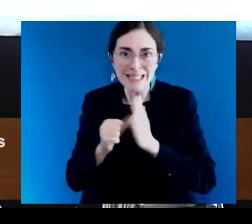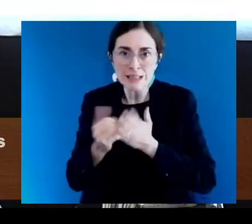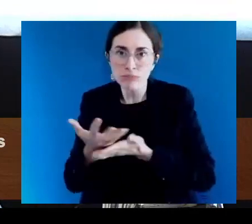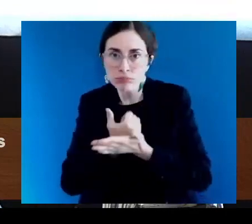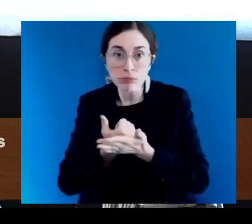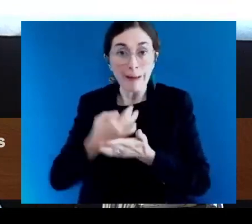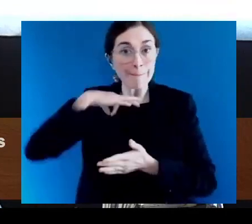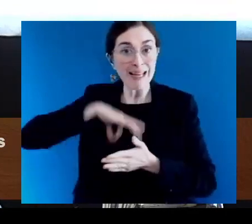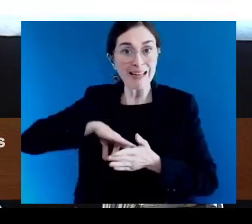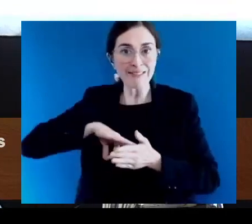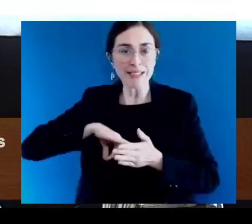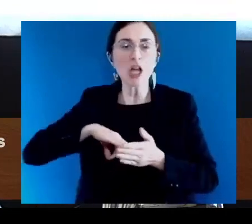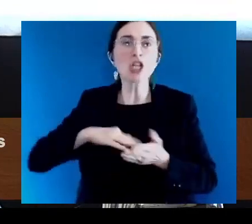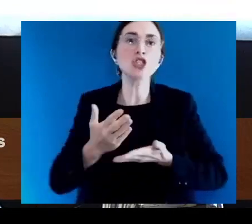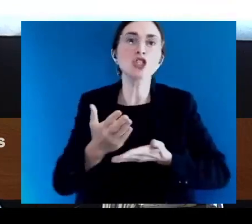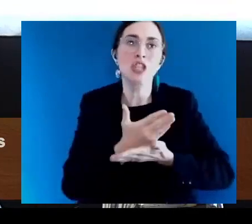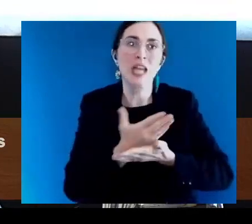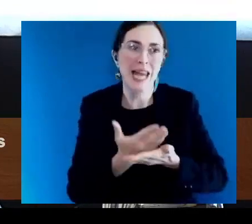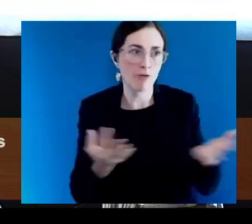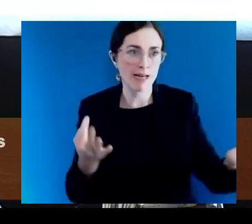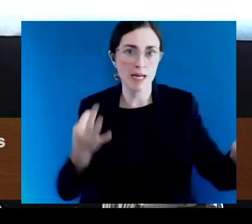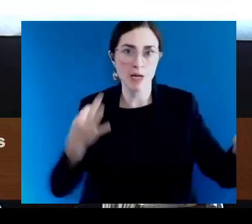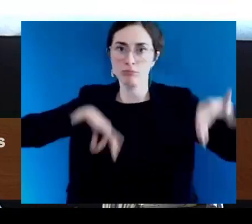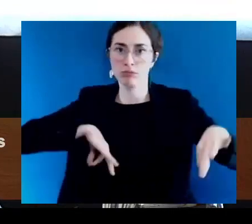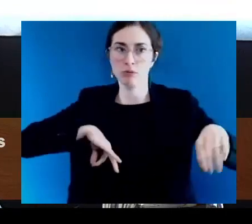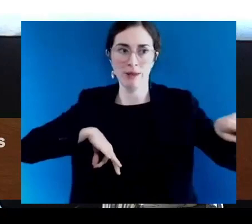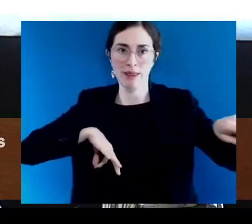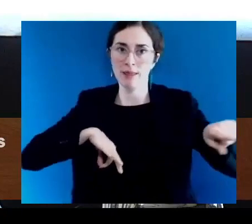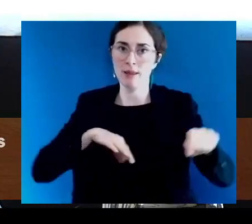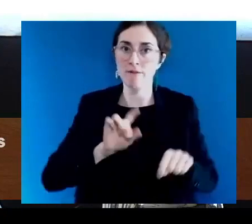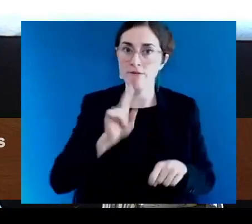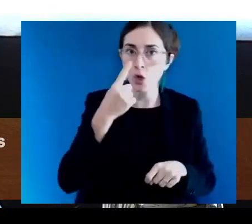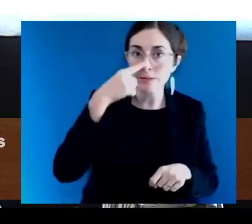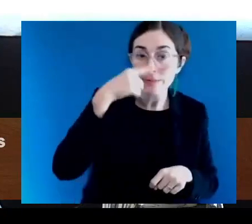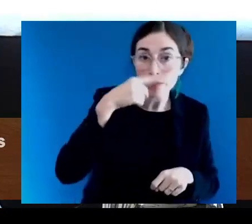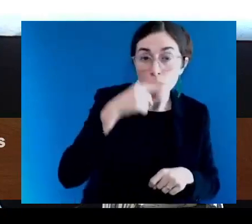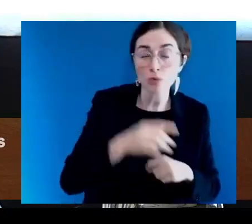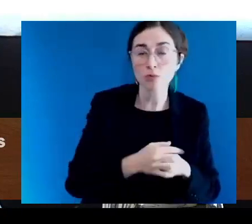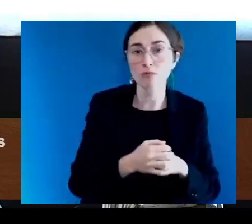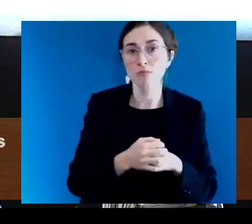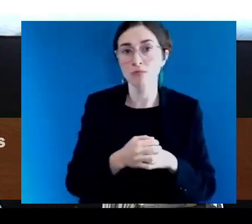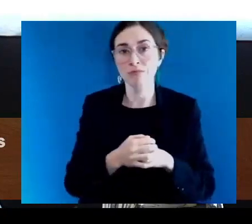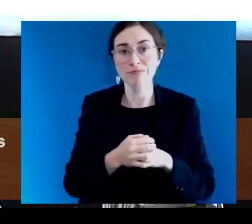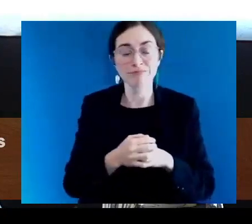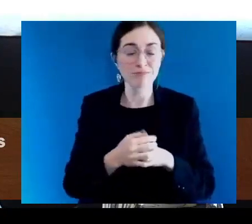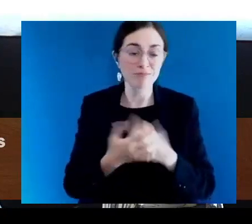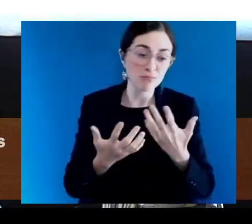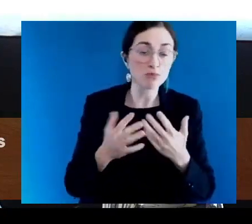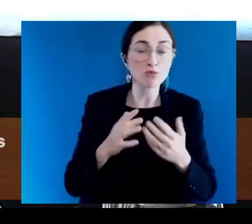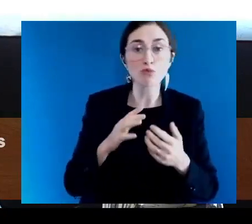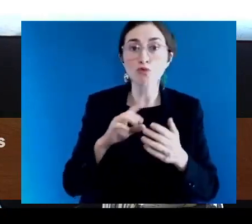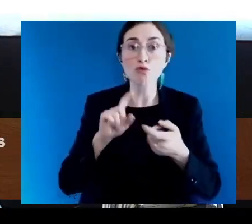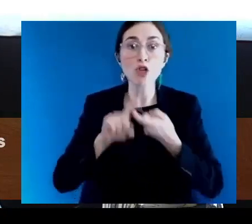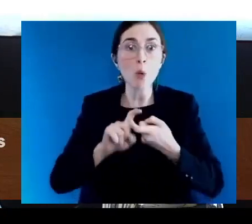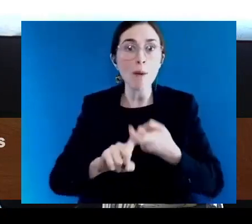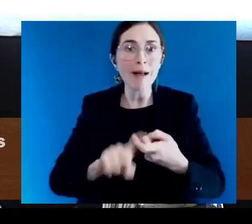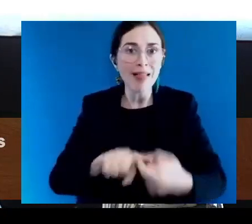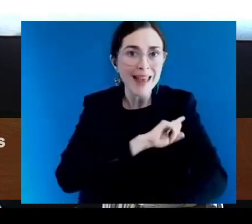projects around transmission infrastructure, but also the renewable energy zones. And projects that are built,